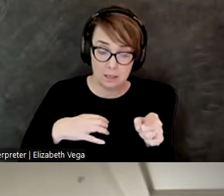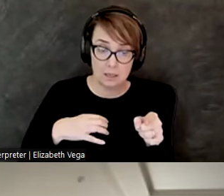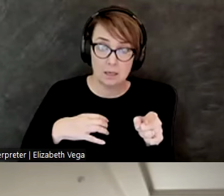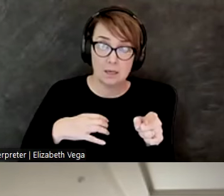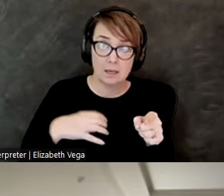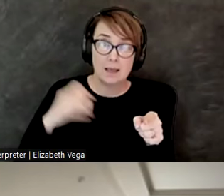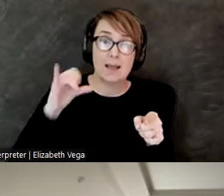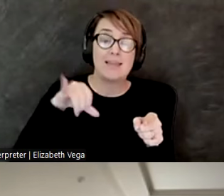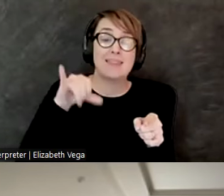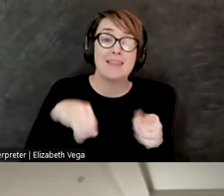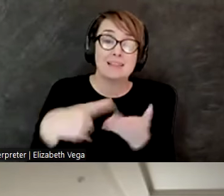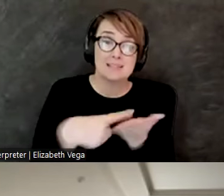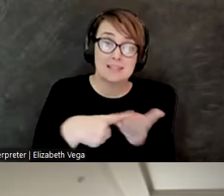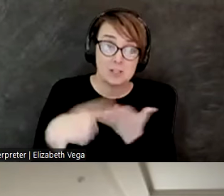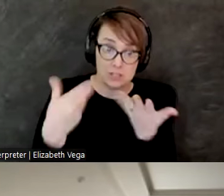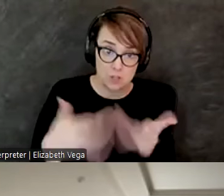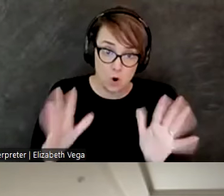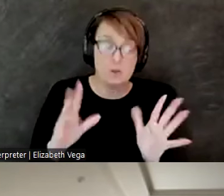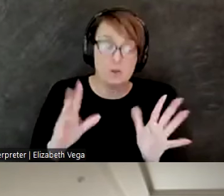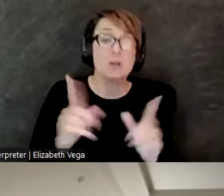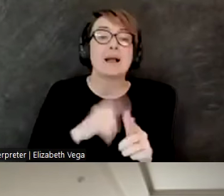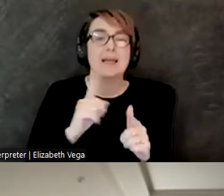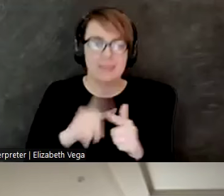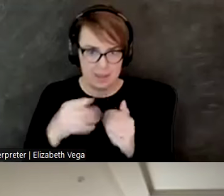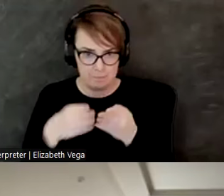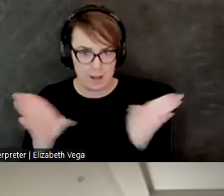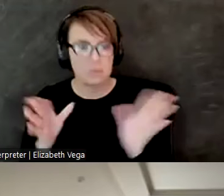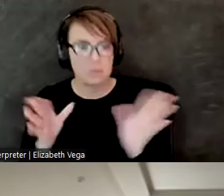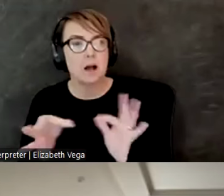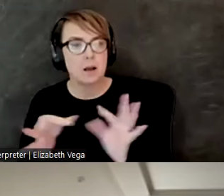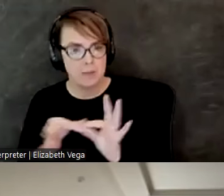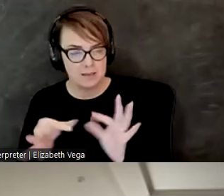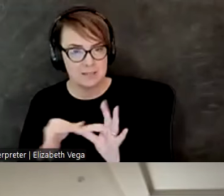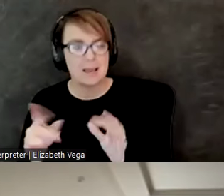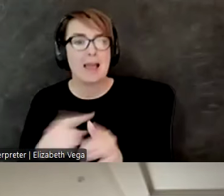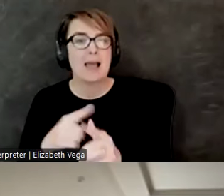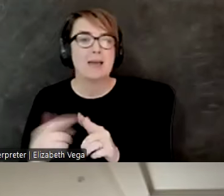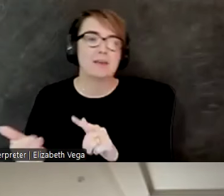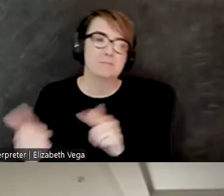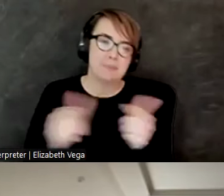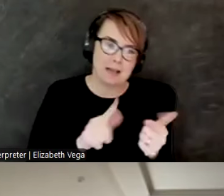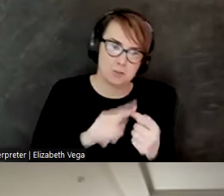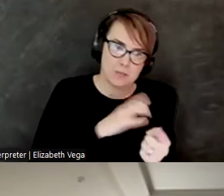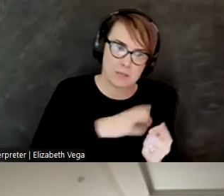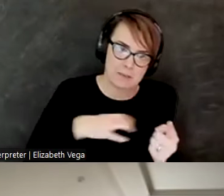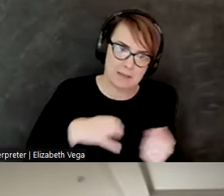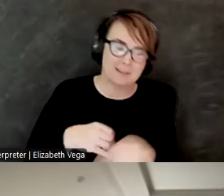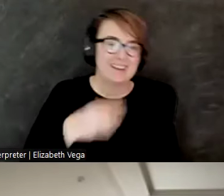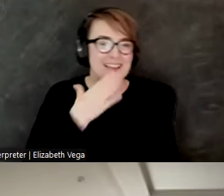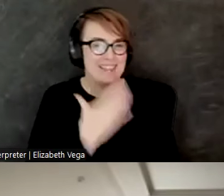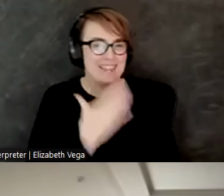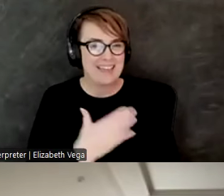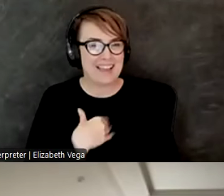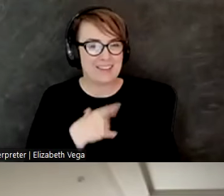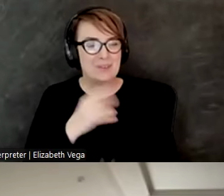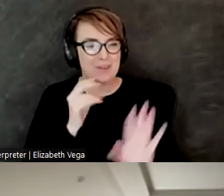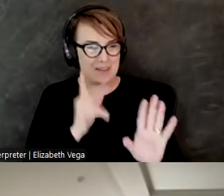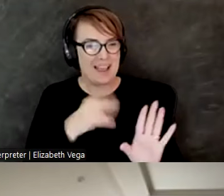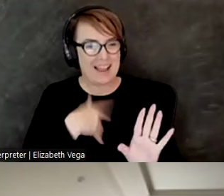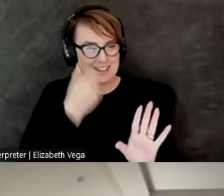is over, then we would go to public comment and then it would go back to the committee. Thank you. So I'm going to make sure I got my steps in order. Okay.